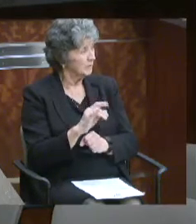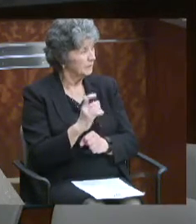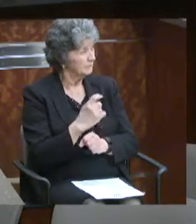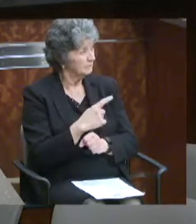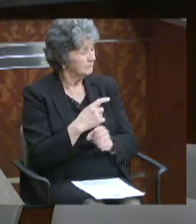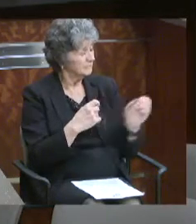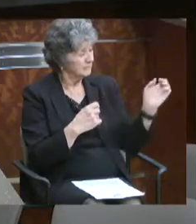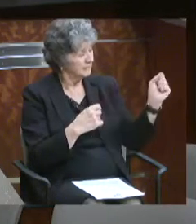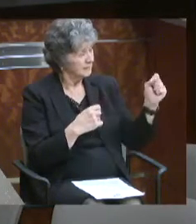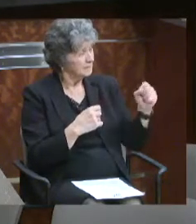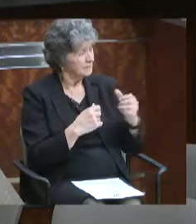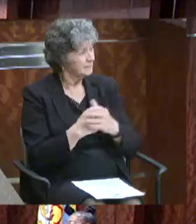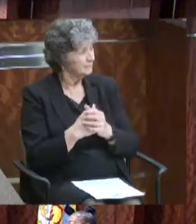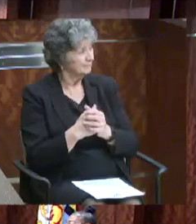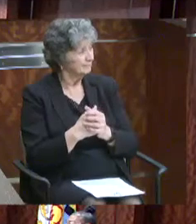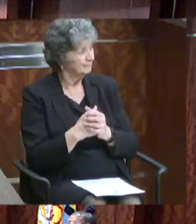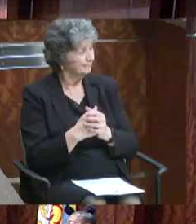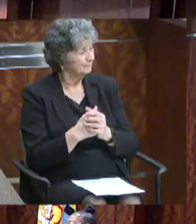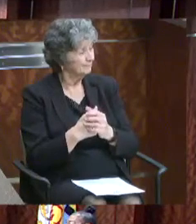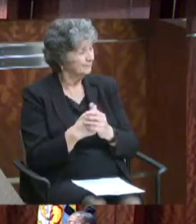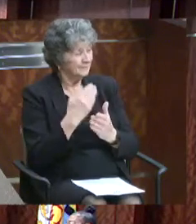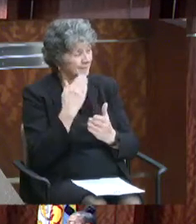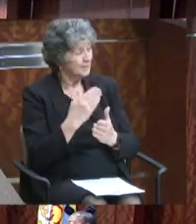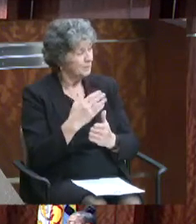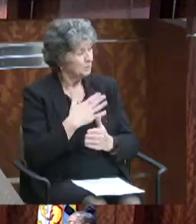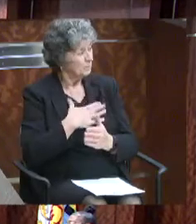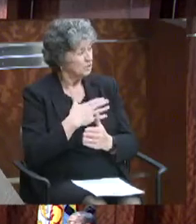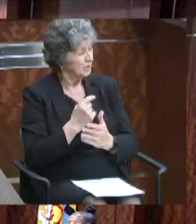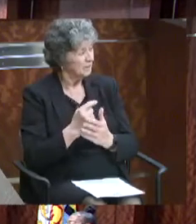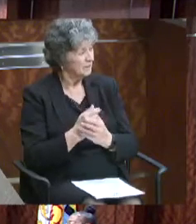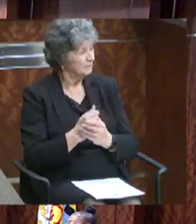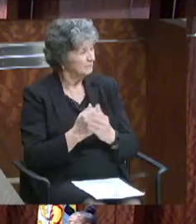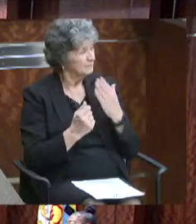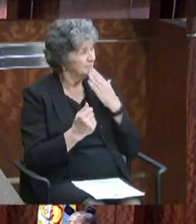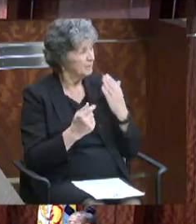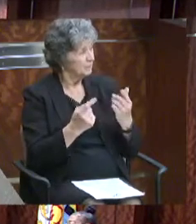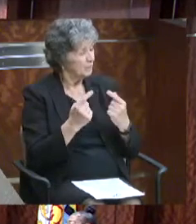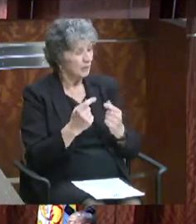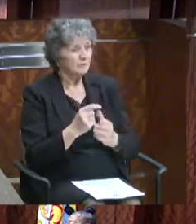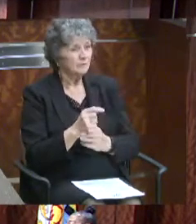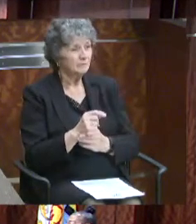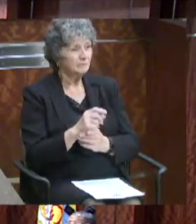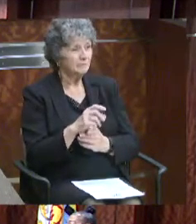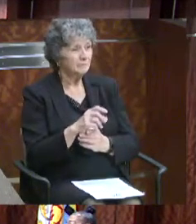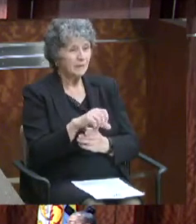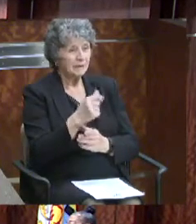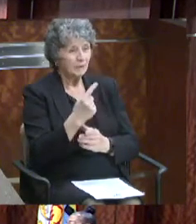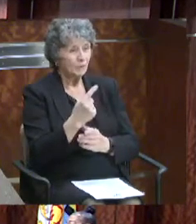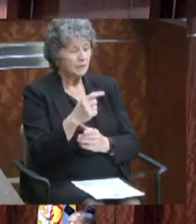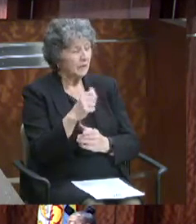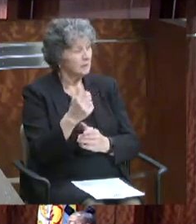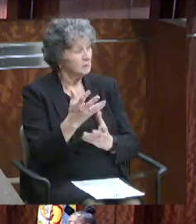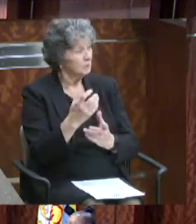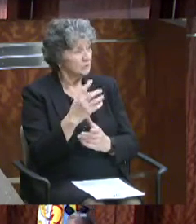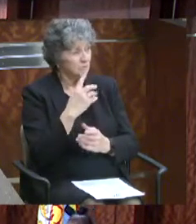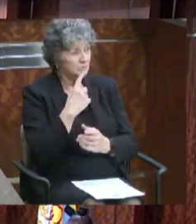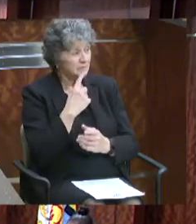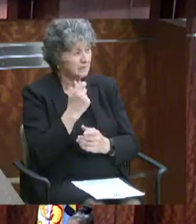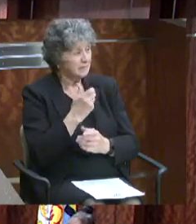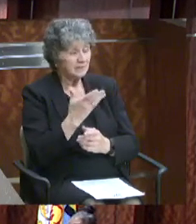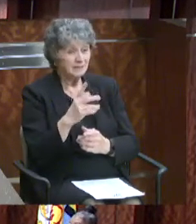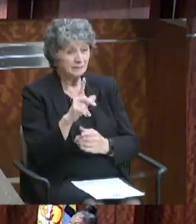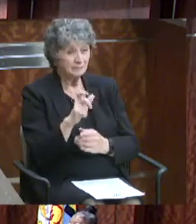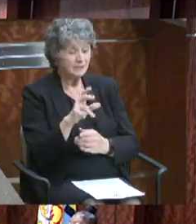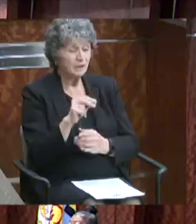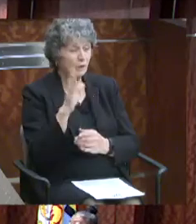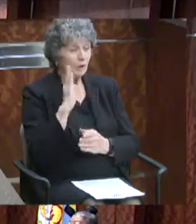right, It thank you. looks good. Okay, appreciate it. Thank you very much for your comments. Anyone else wishing to speak? Seeing none, I'll close